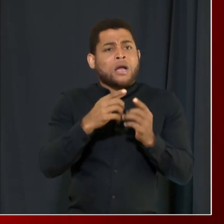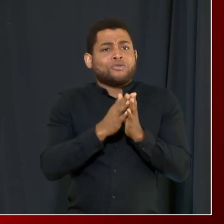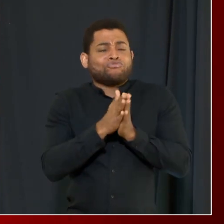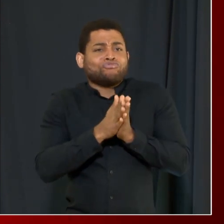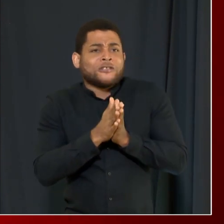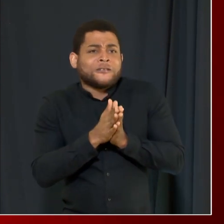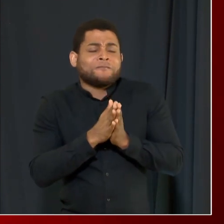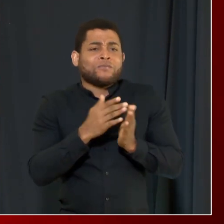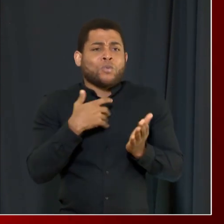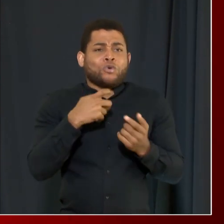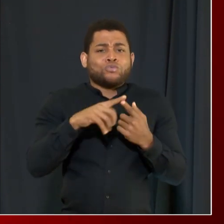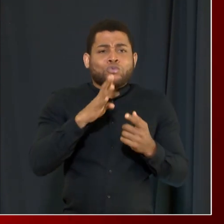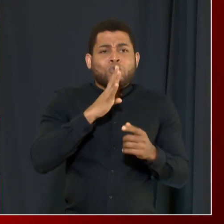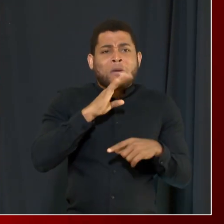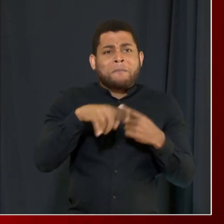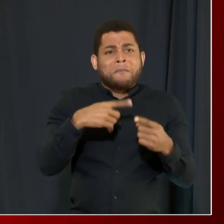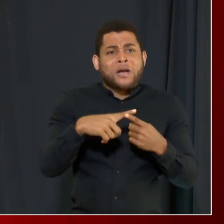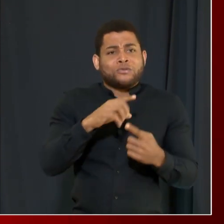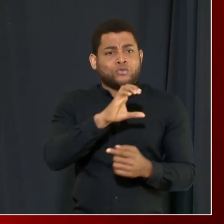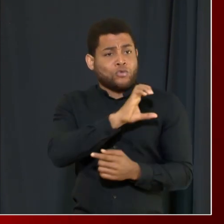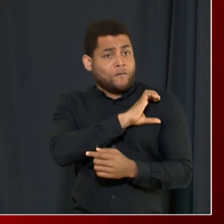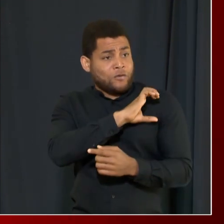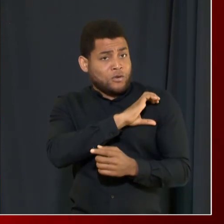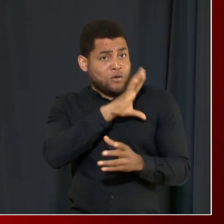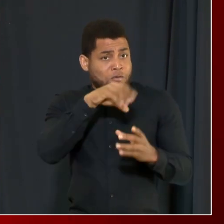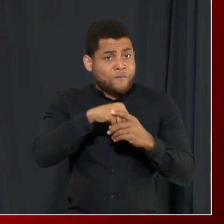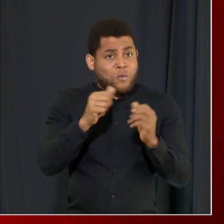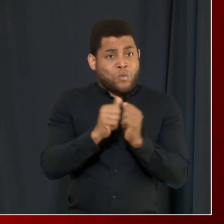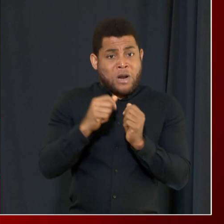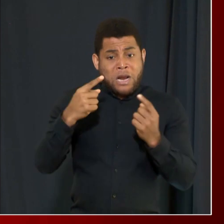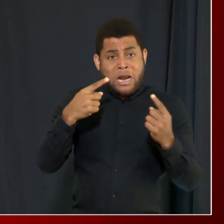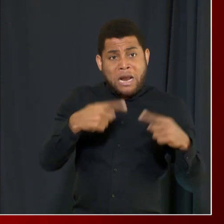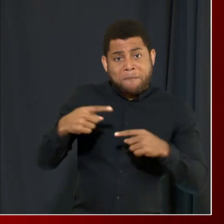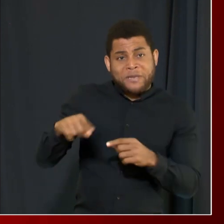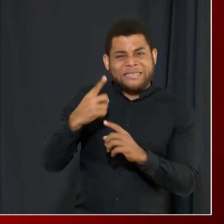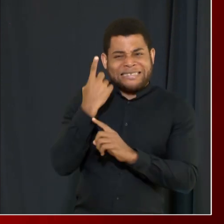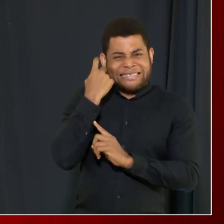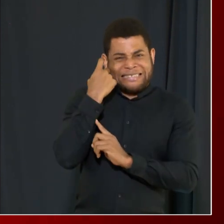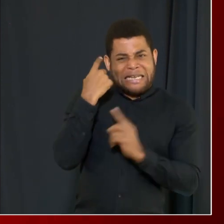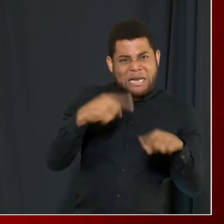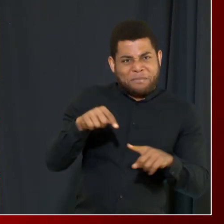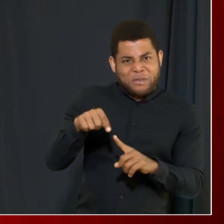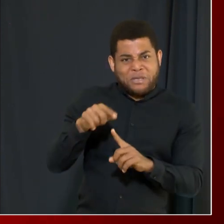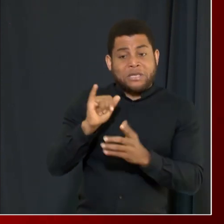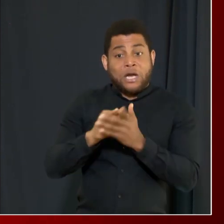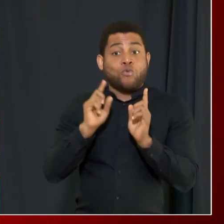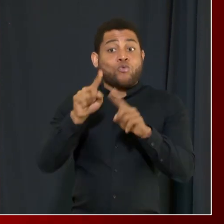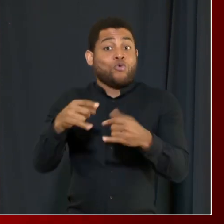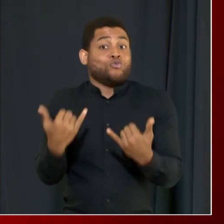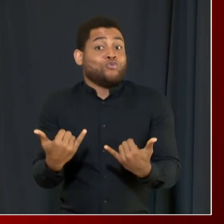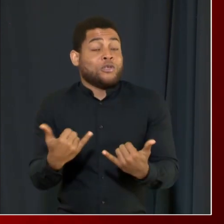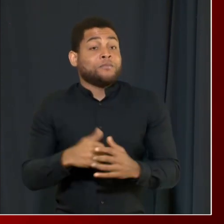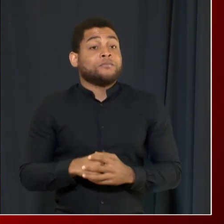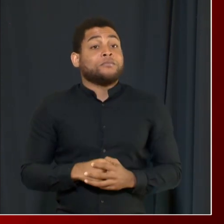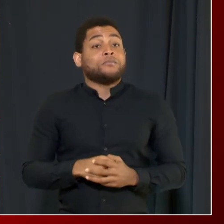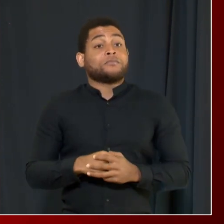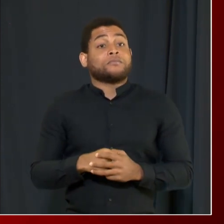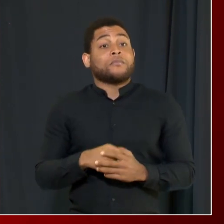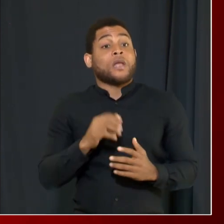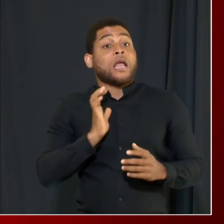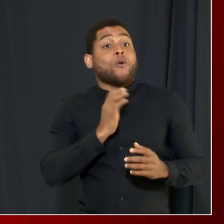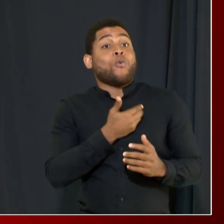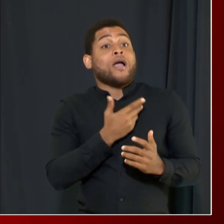on the officer-involved incident that we are currently attending. Our officers responded